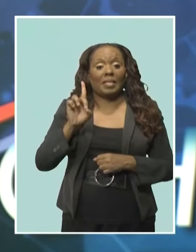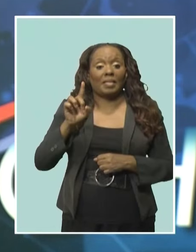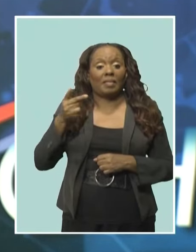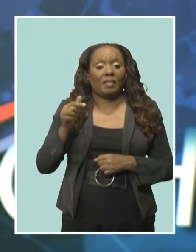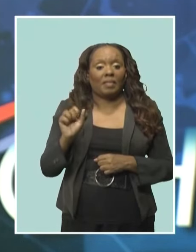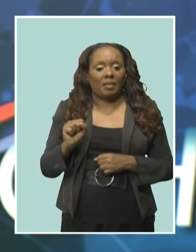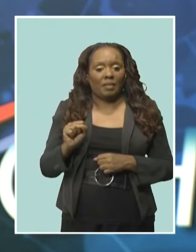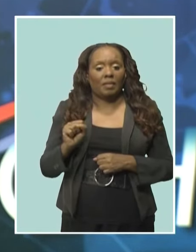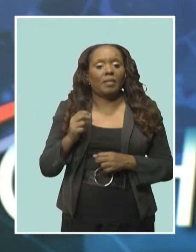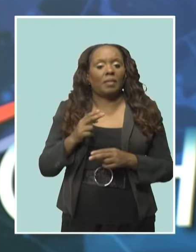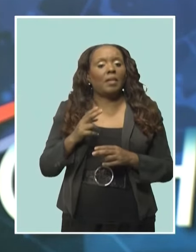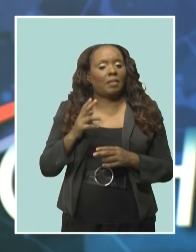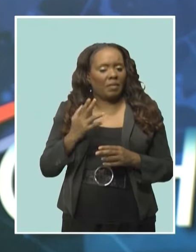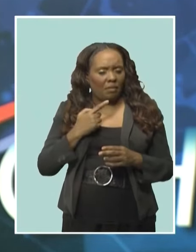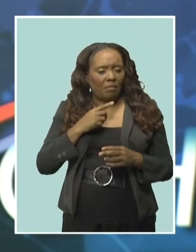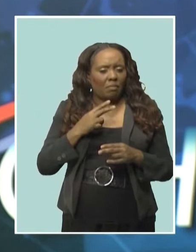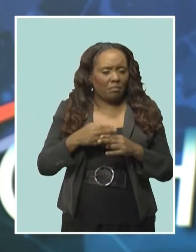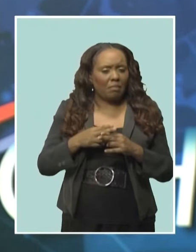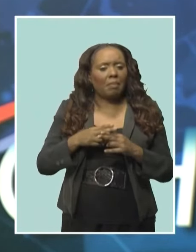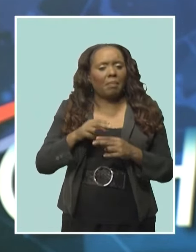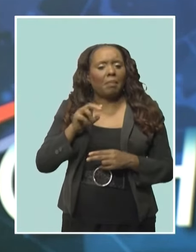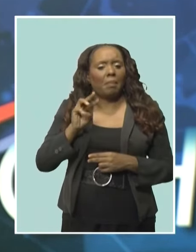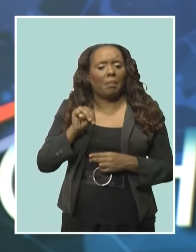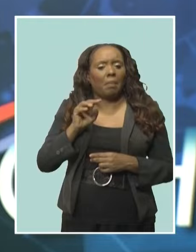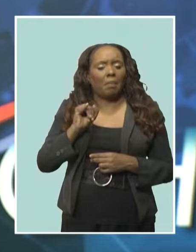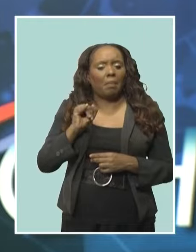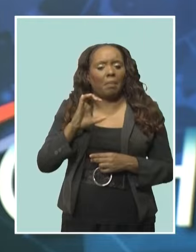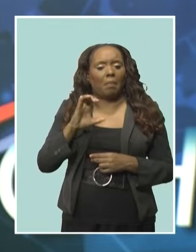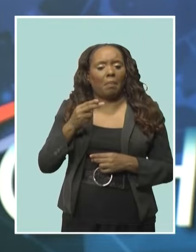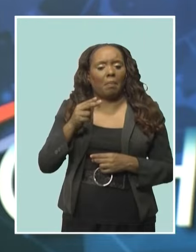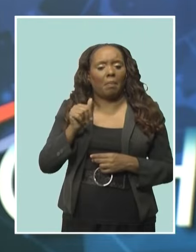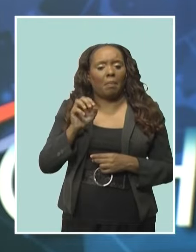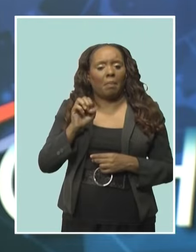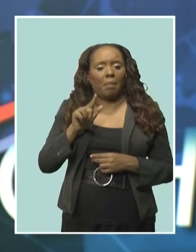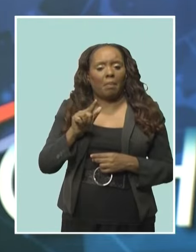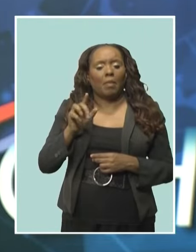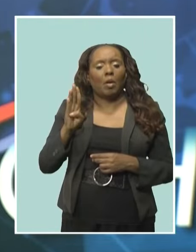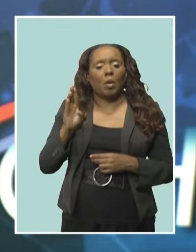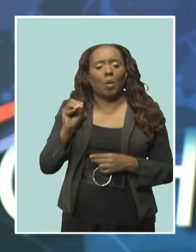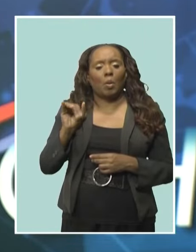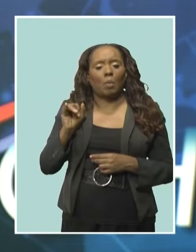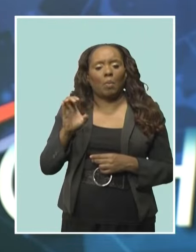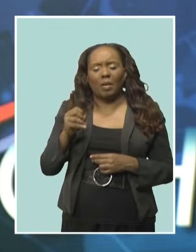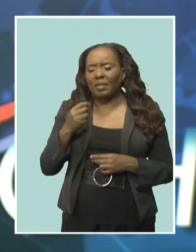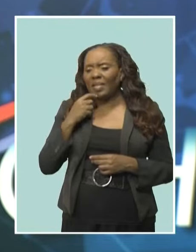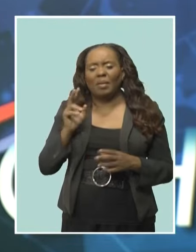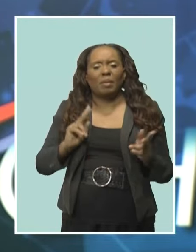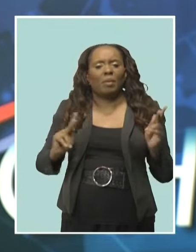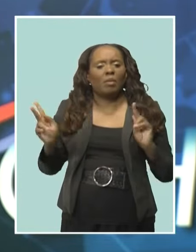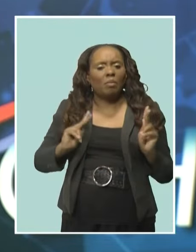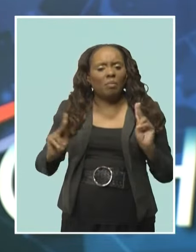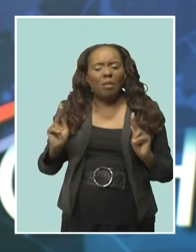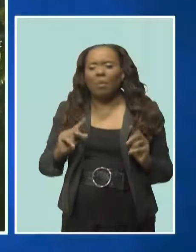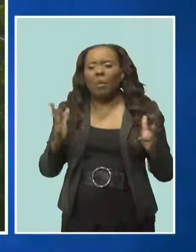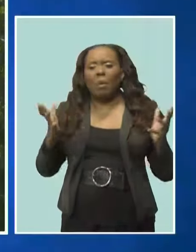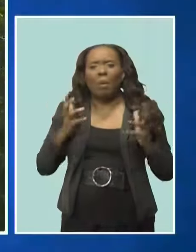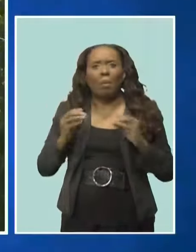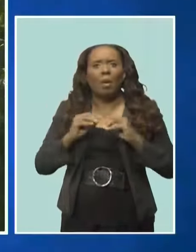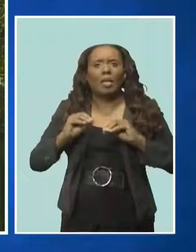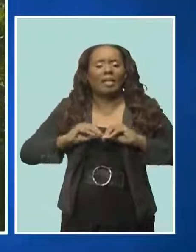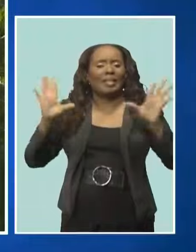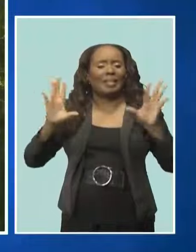School, Major Michael Boyce, is seeking to allay concerns about plans to host a Gender Day on Thursday. This after what